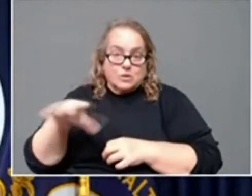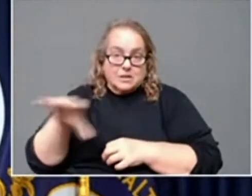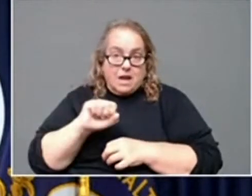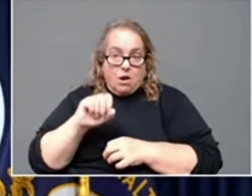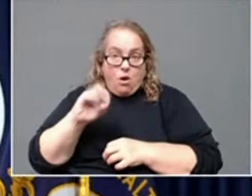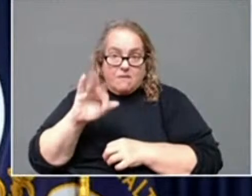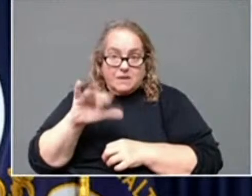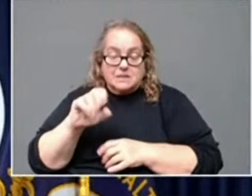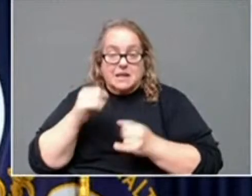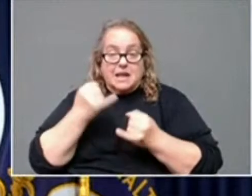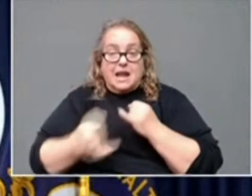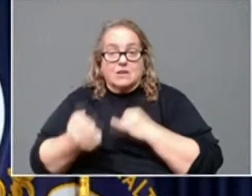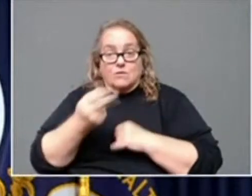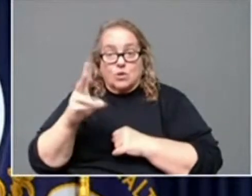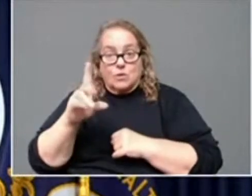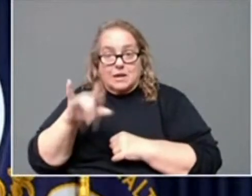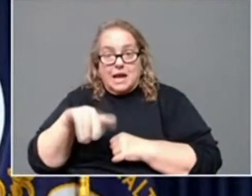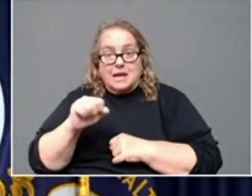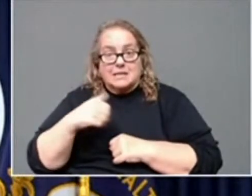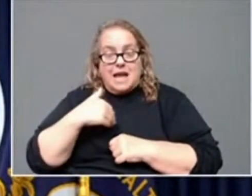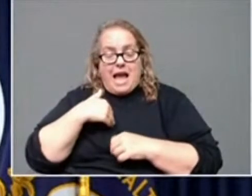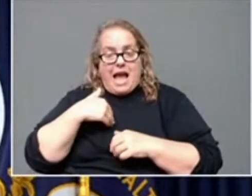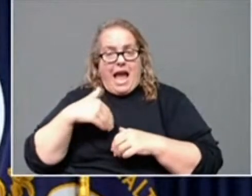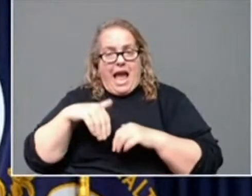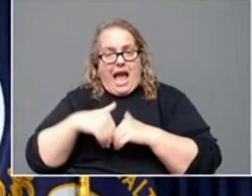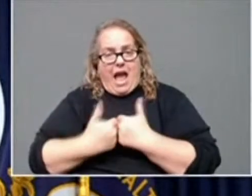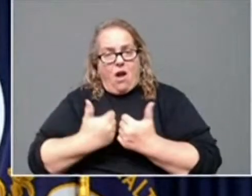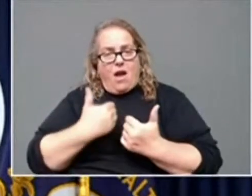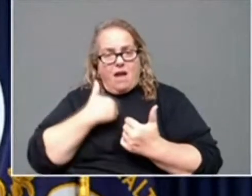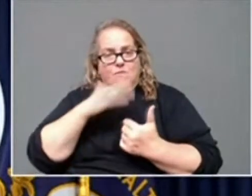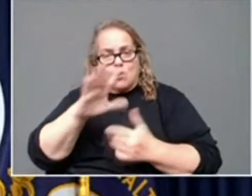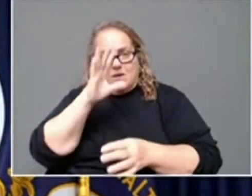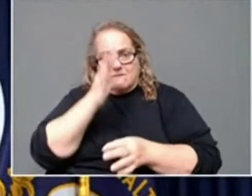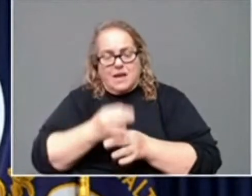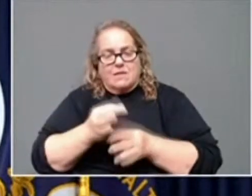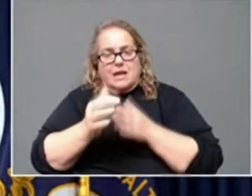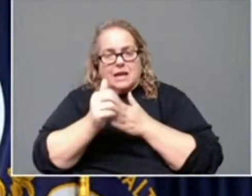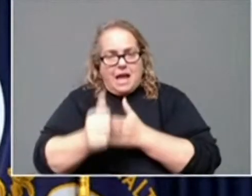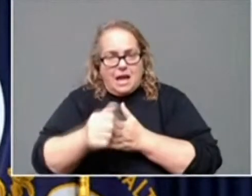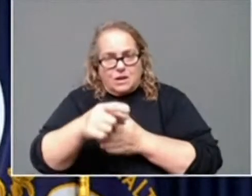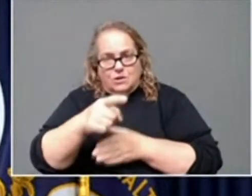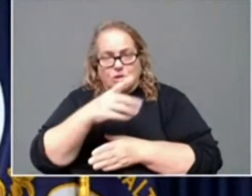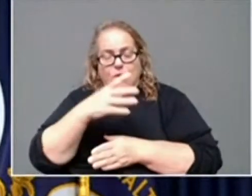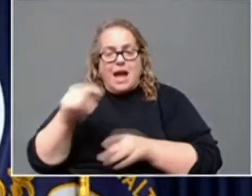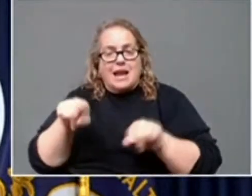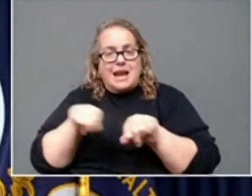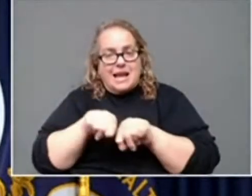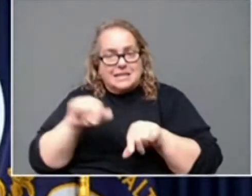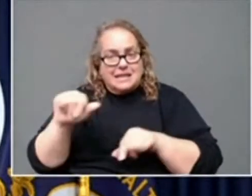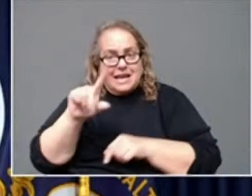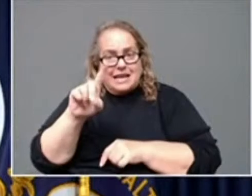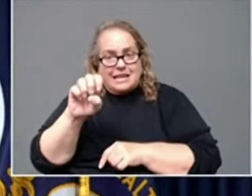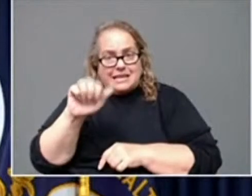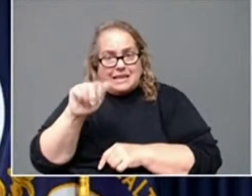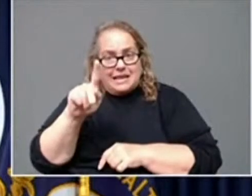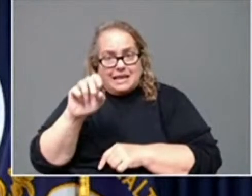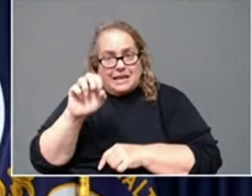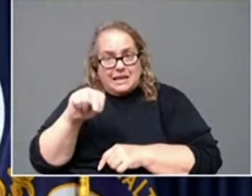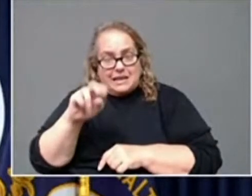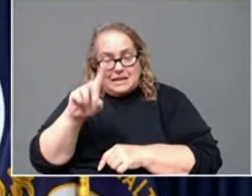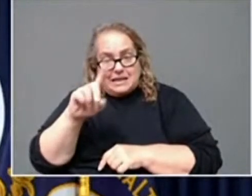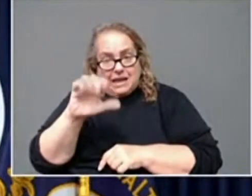few days, how has that faith guided you personally? And as a deacon, what were the messages that you brought